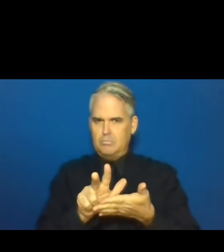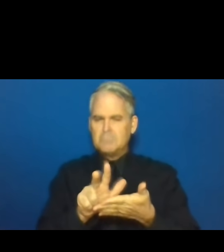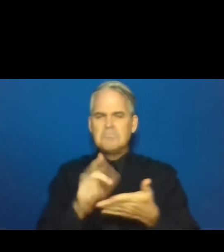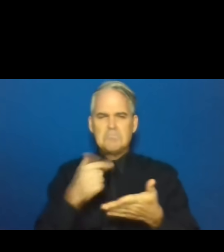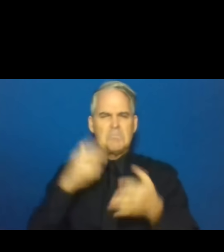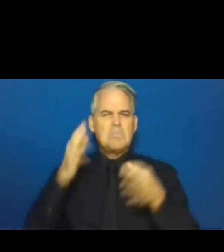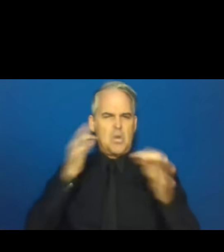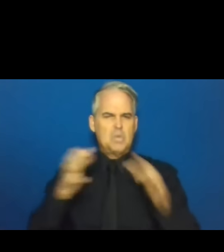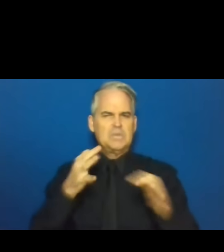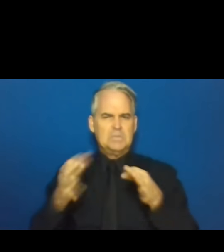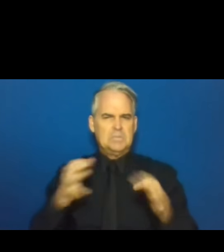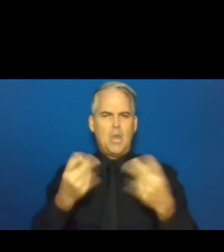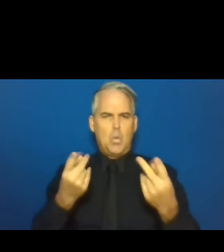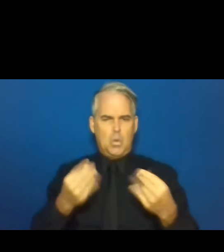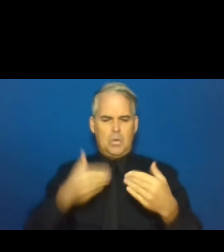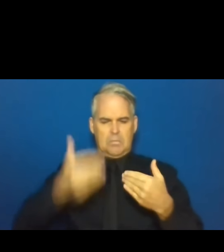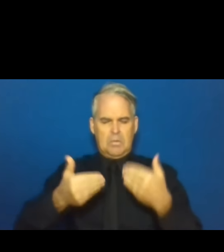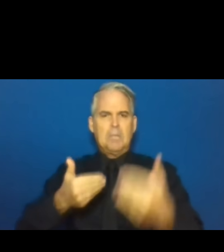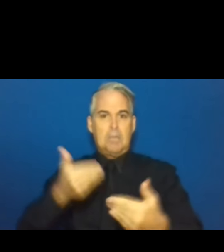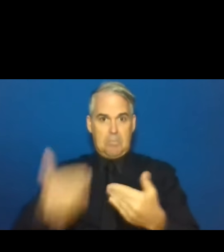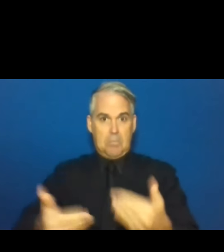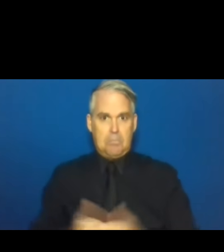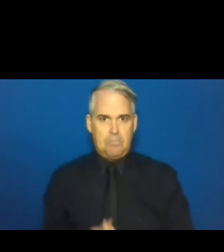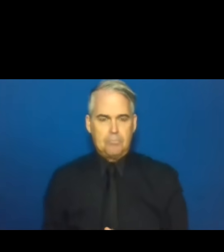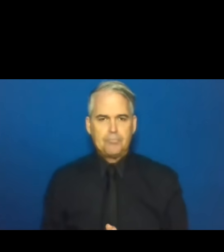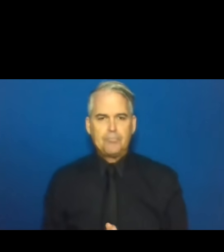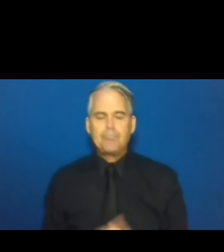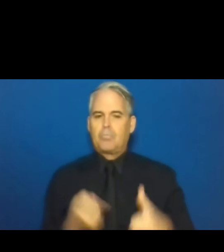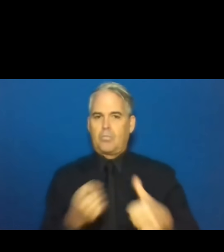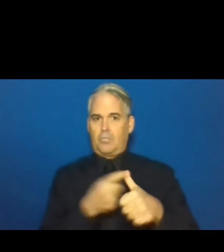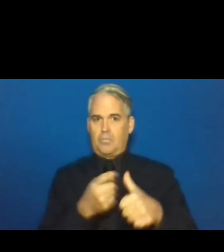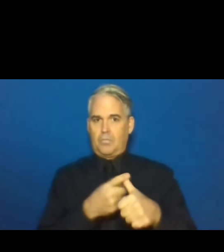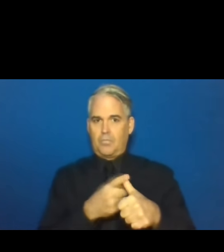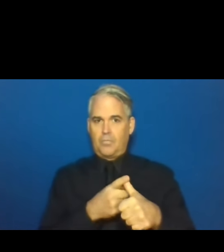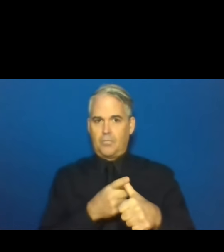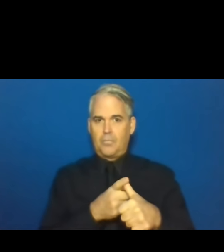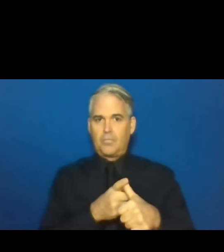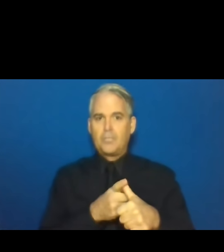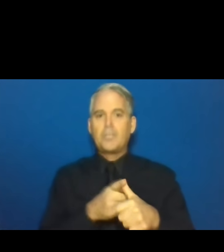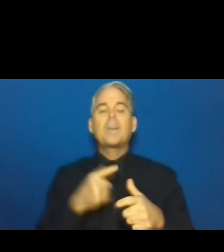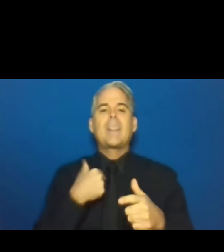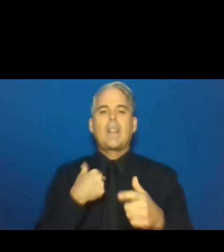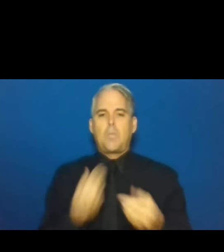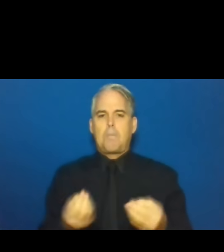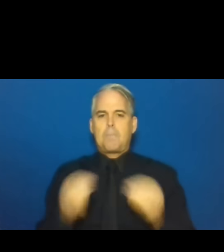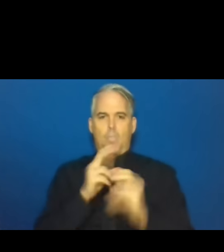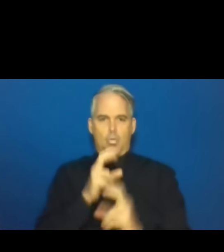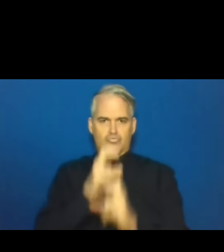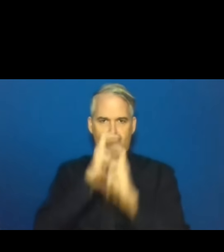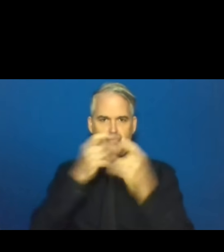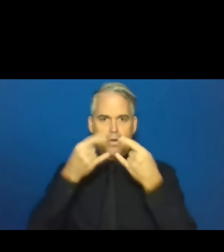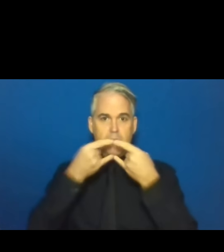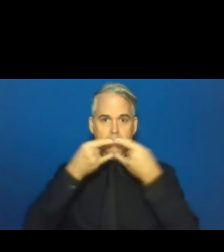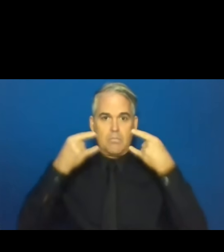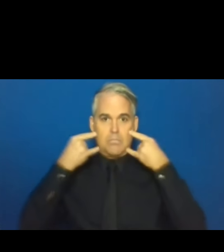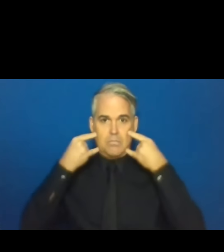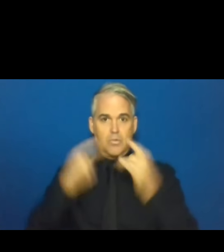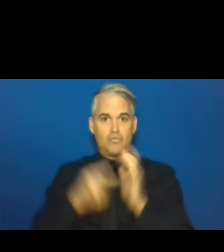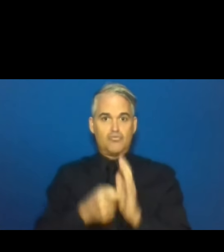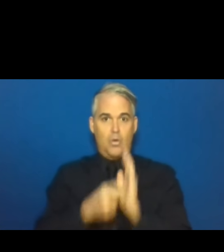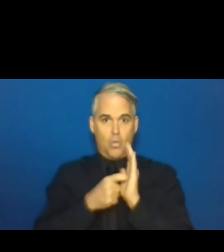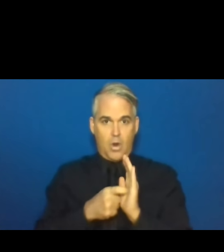steps soon. First, I'm strengthening Nevada's mask mandate across the board. Nevadans and